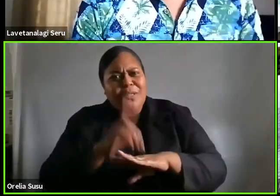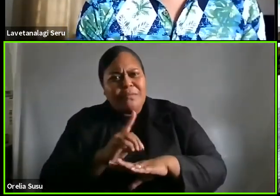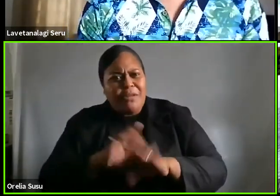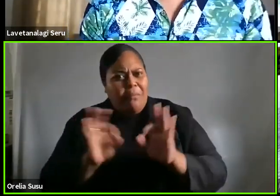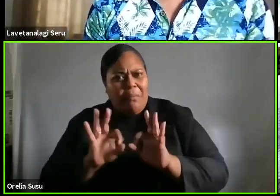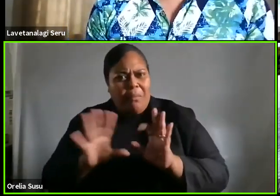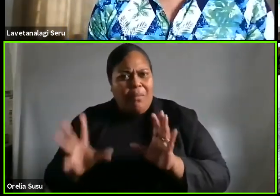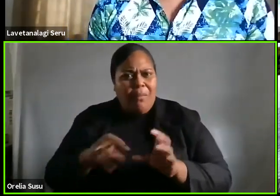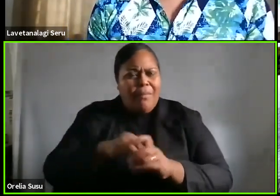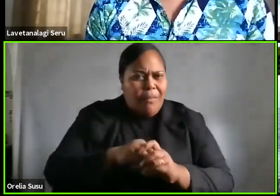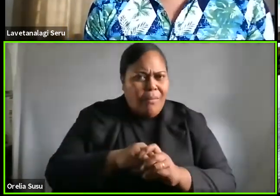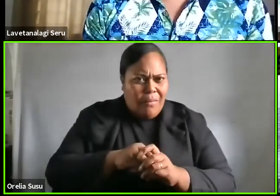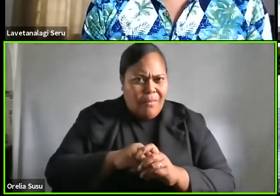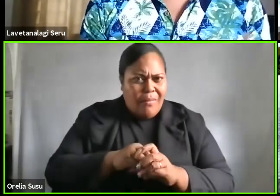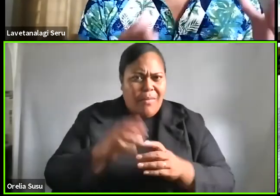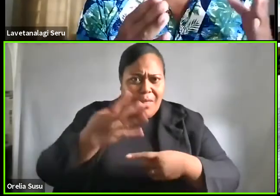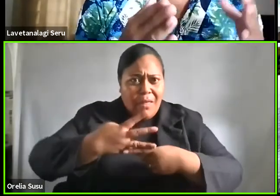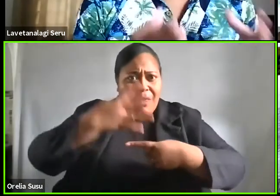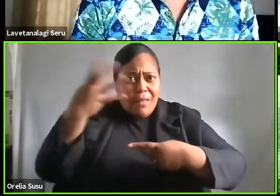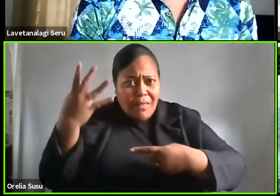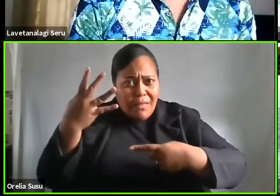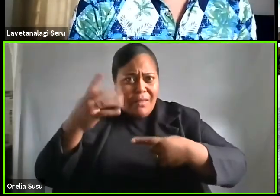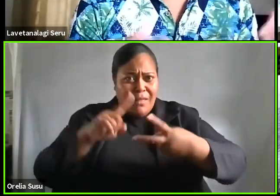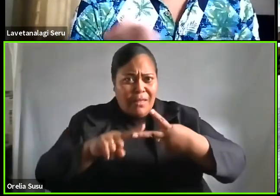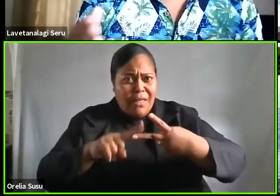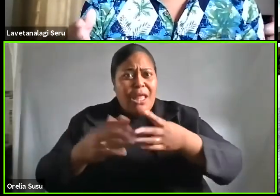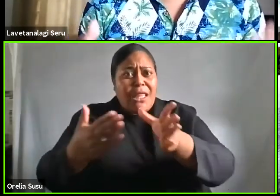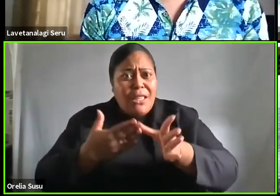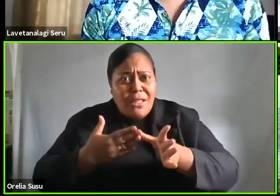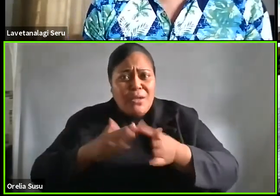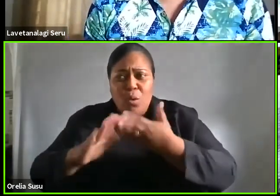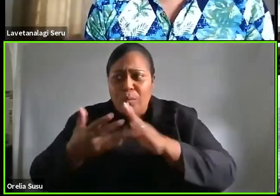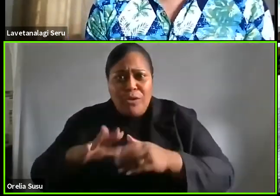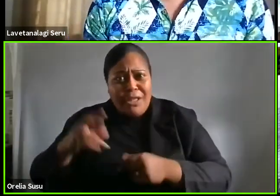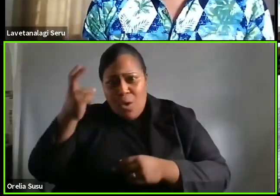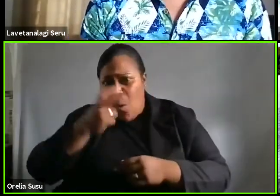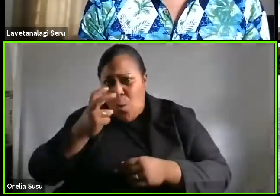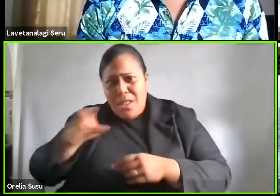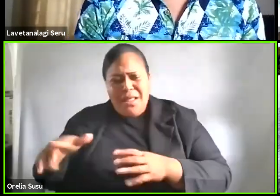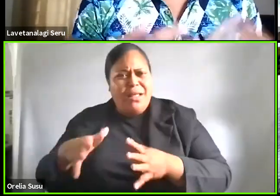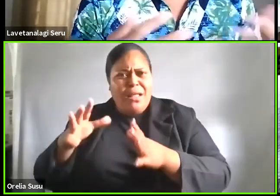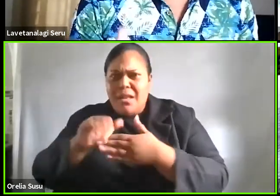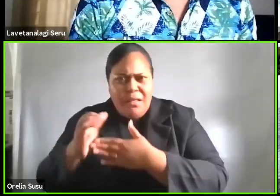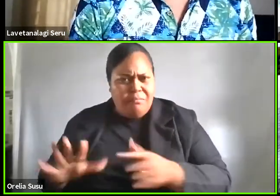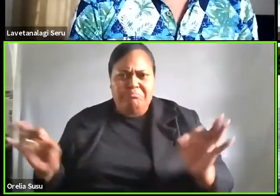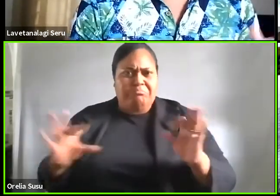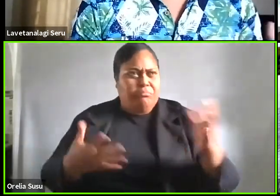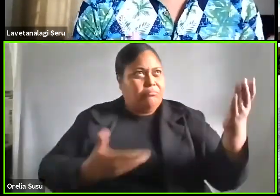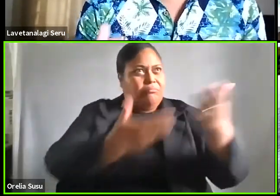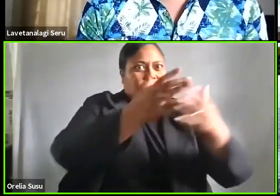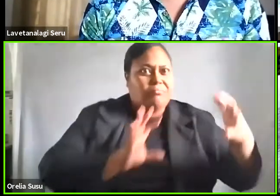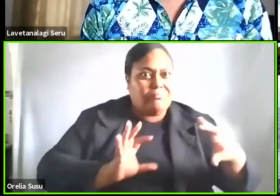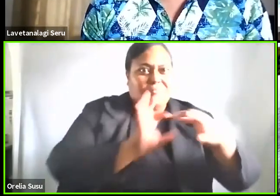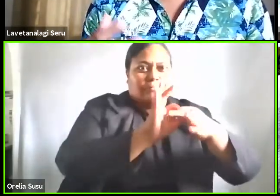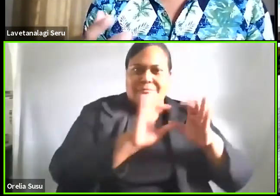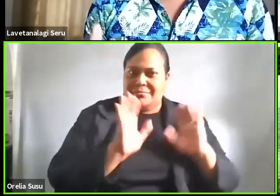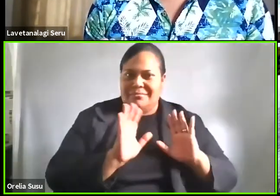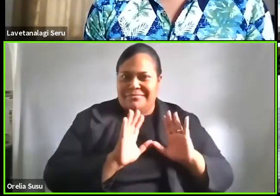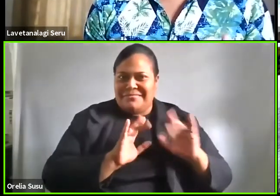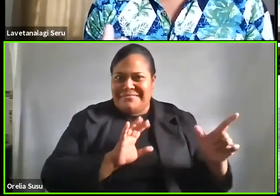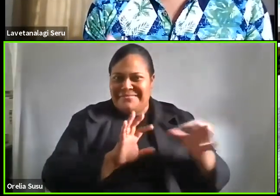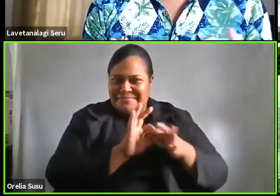indigenous community leaders making direct intervention with our leaders. And that's something, you know, we are working on,